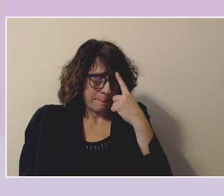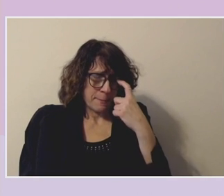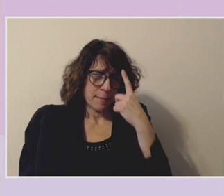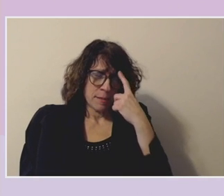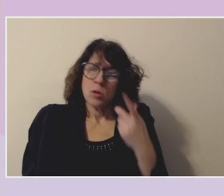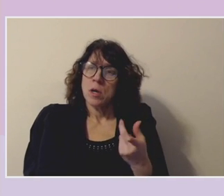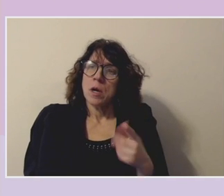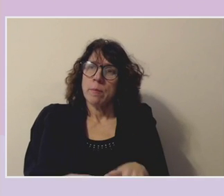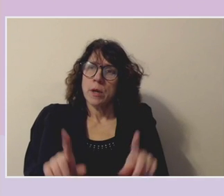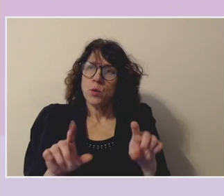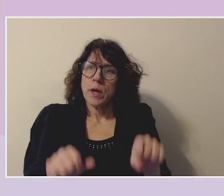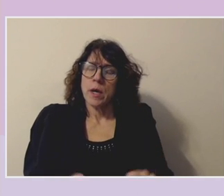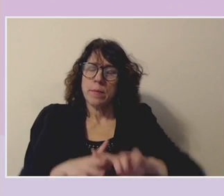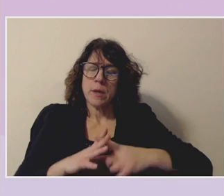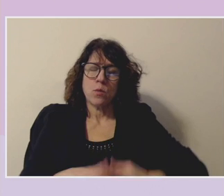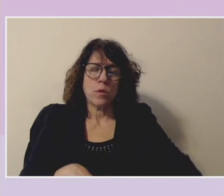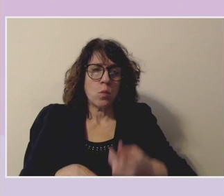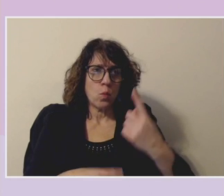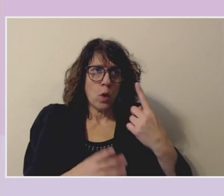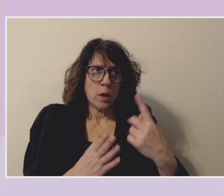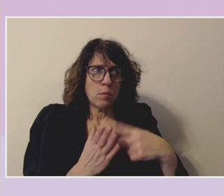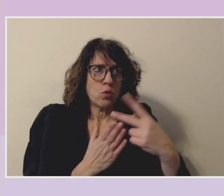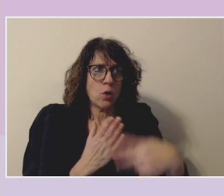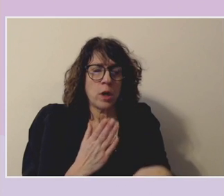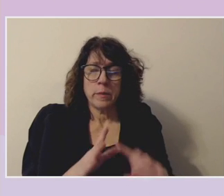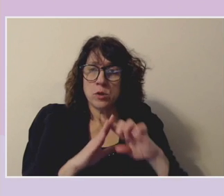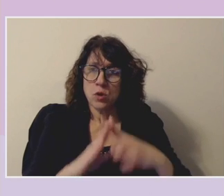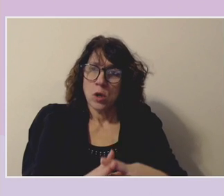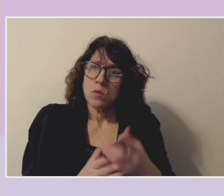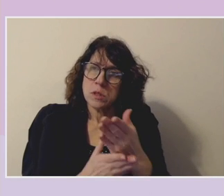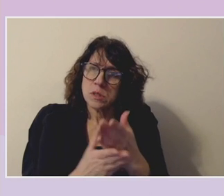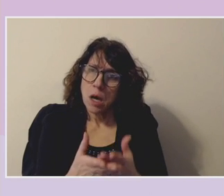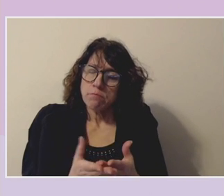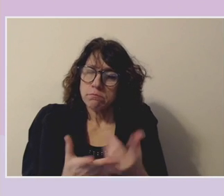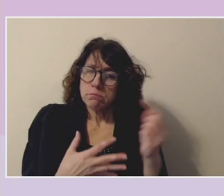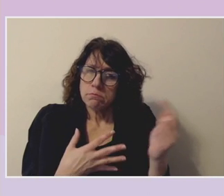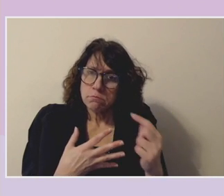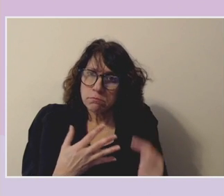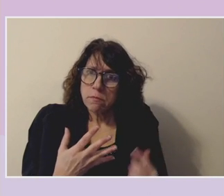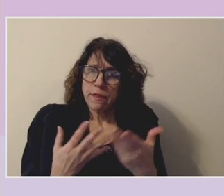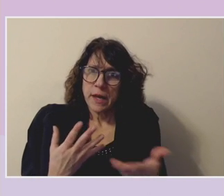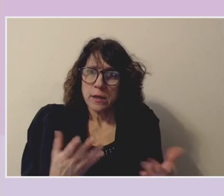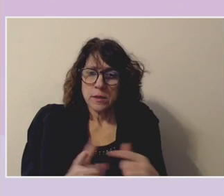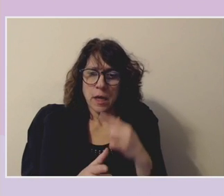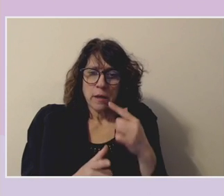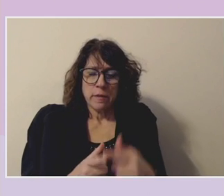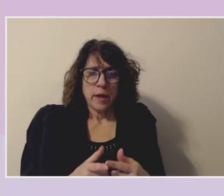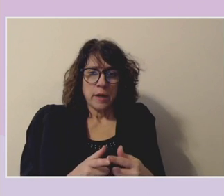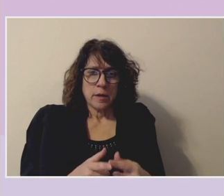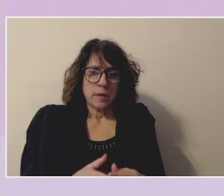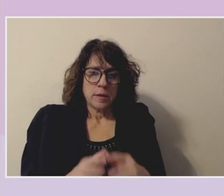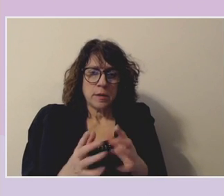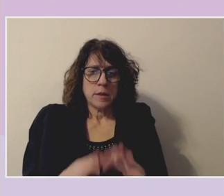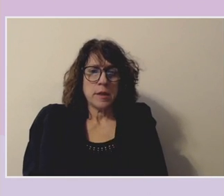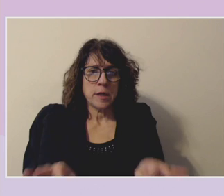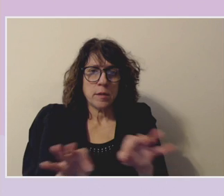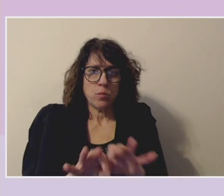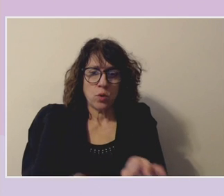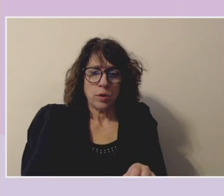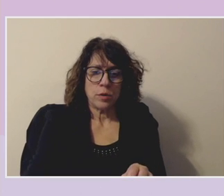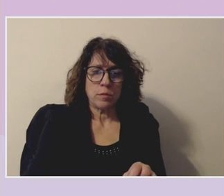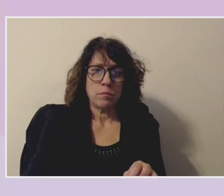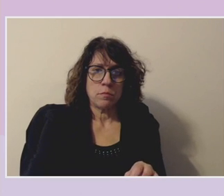with one program. You can start with certain pieces and then really centering equity. And for me, it is so important to center those equitable